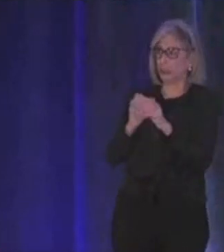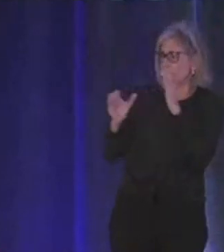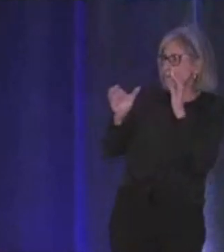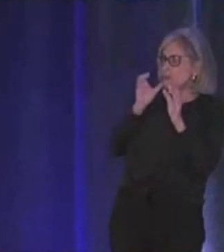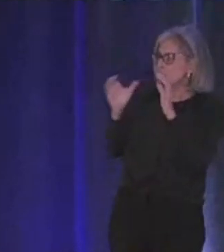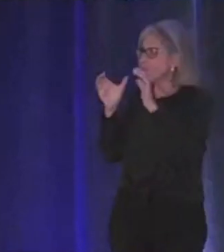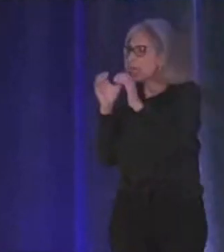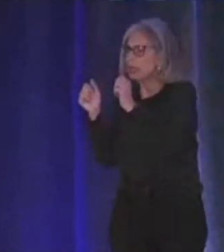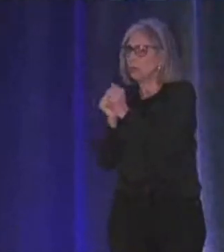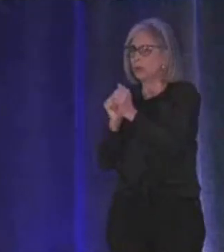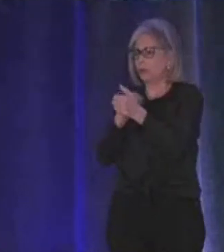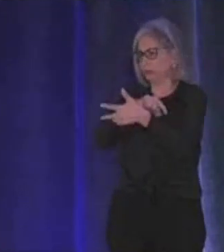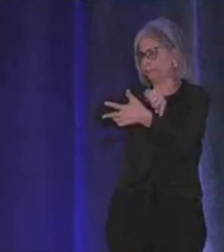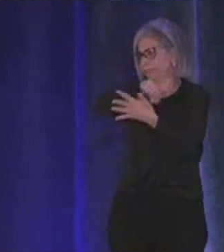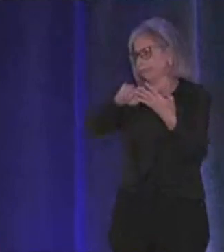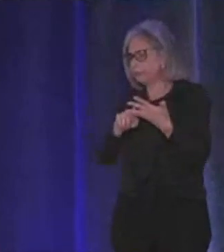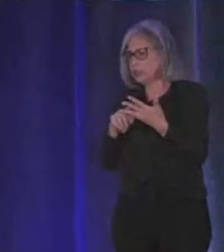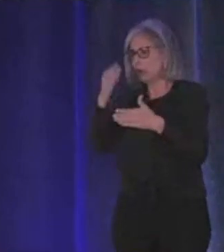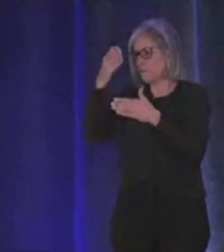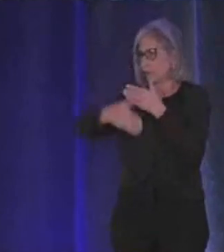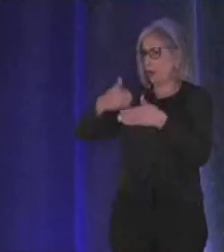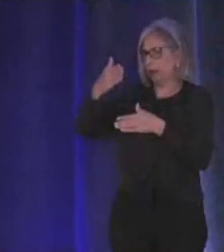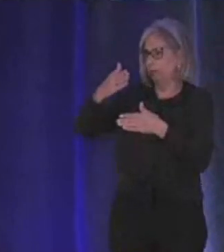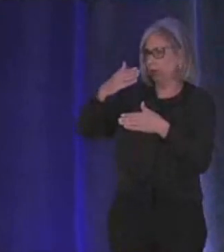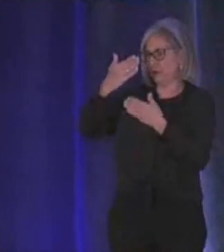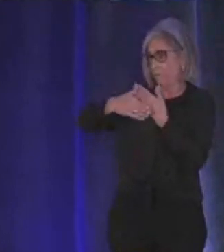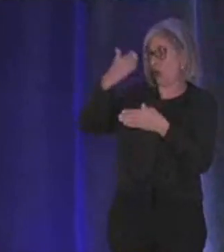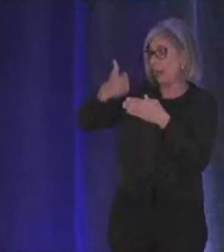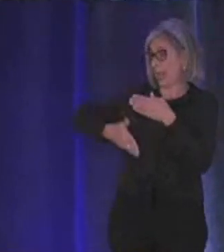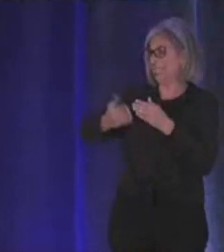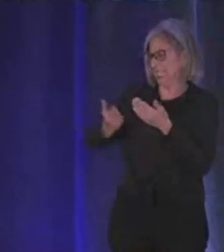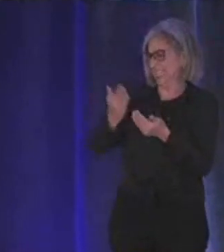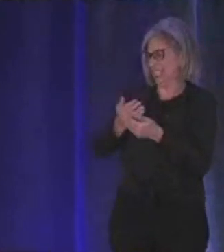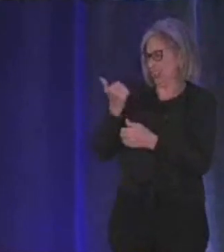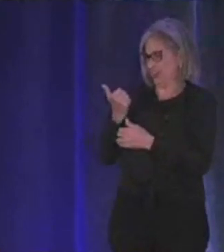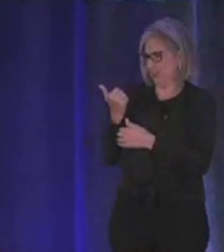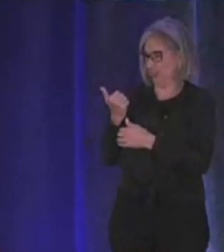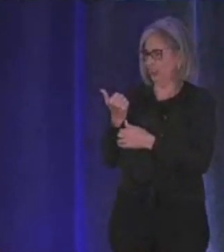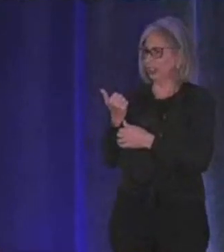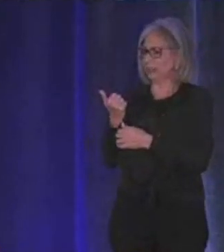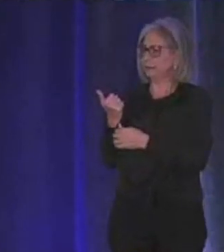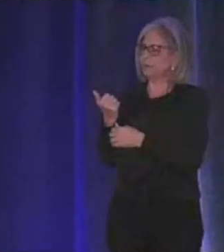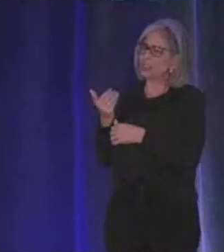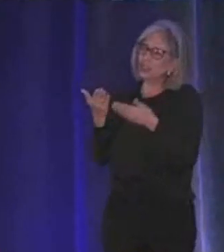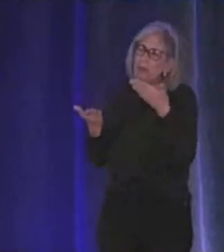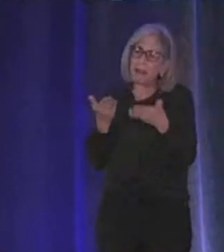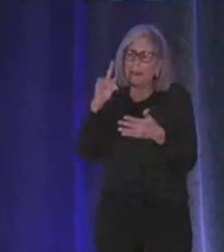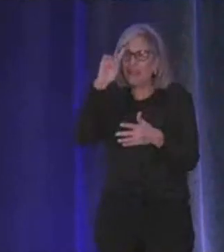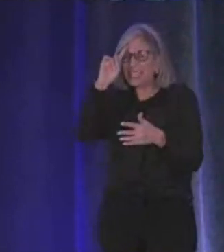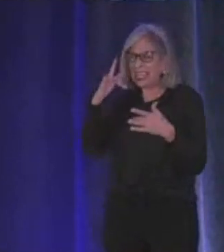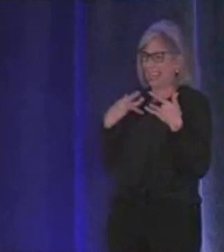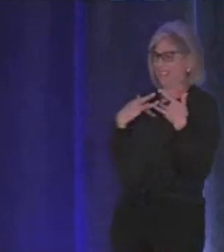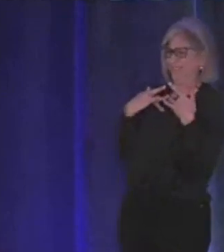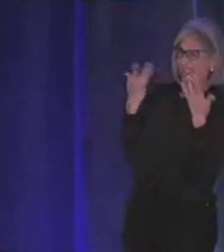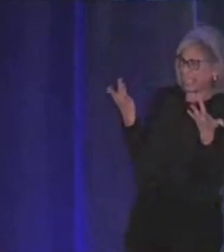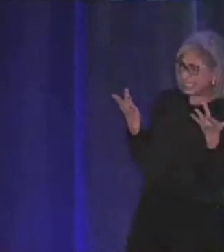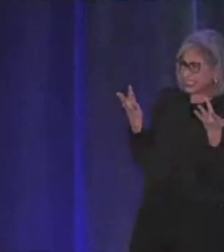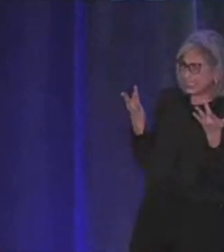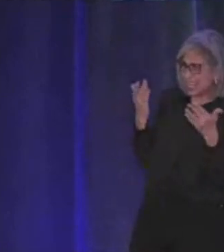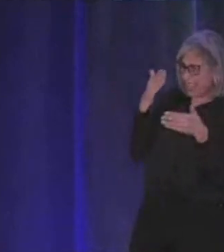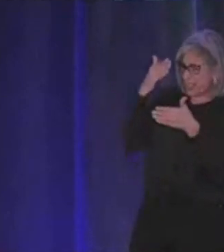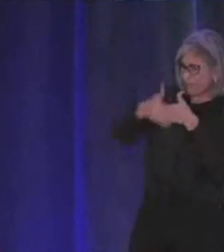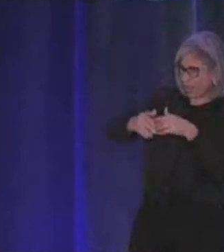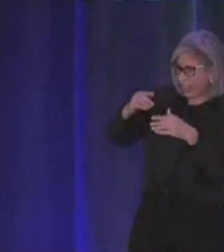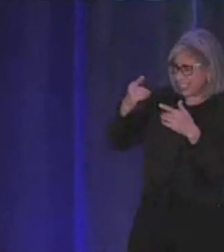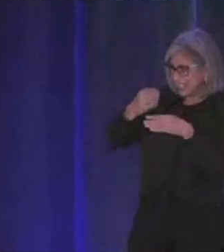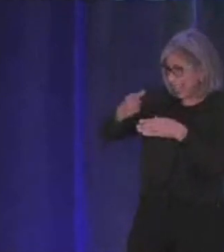communicating with your micro front ends much, much simpler. And there's a chance that you're probably thinking like events, like on the front end, like